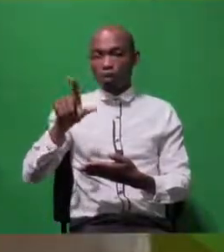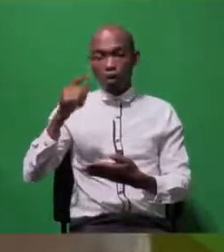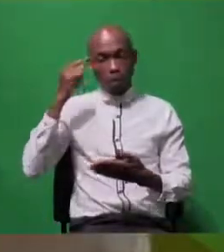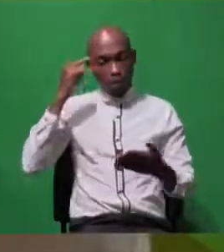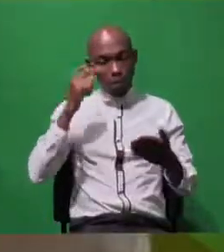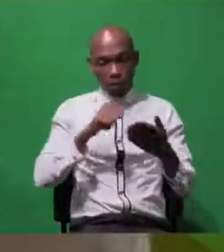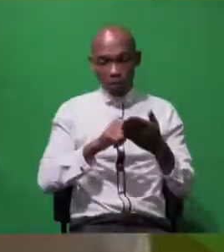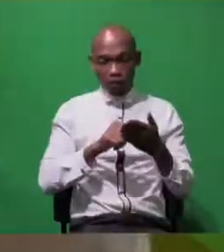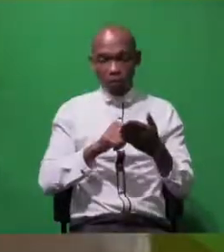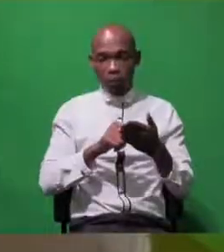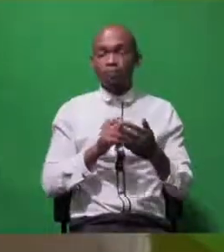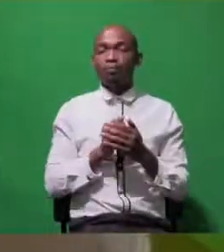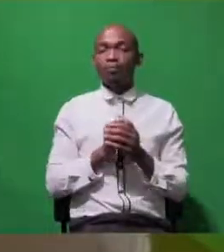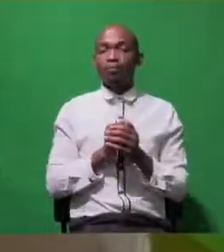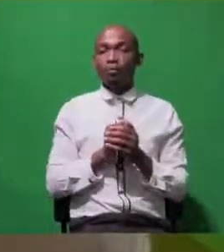Yes.